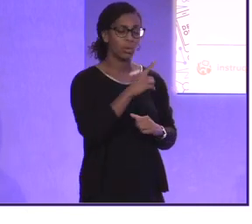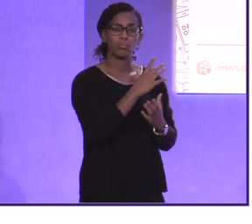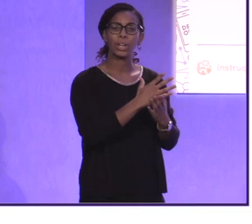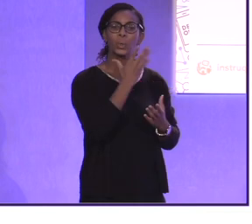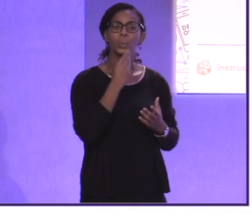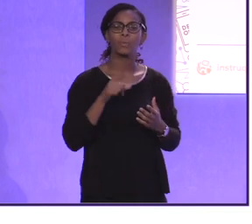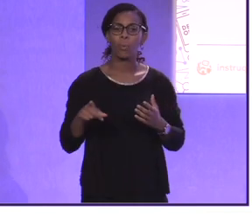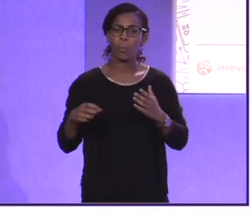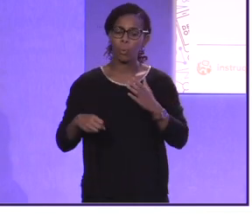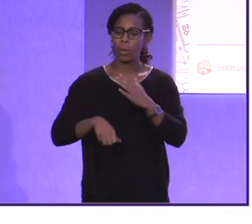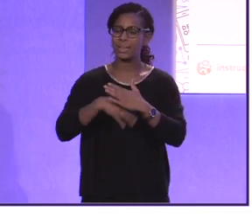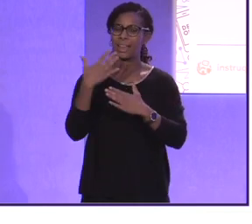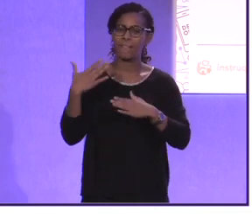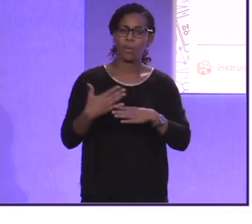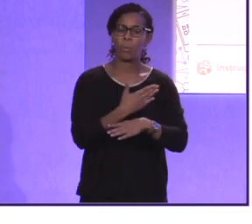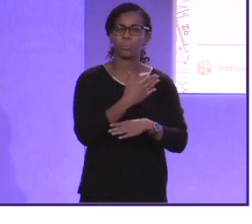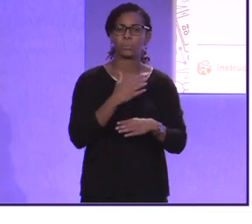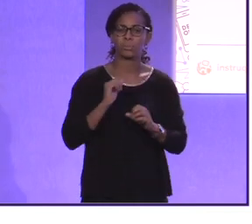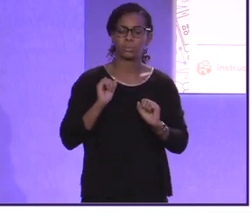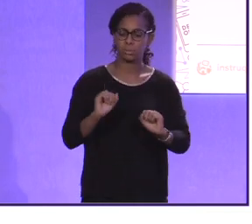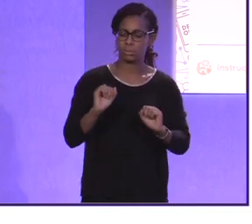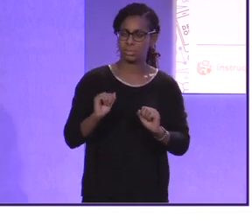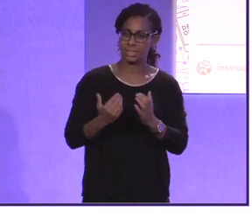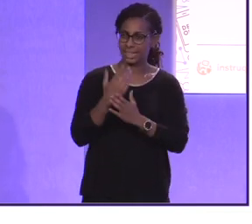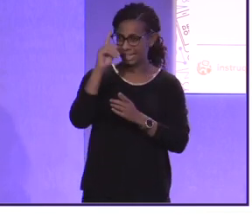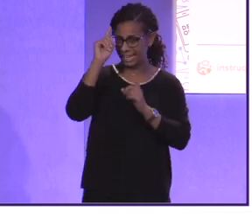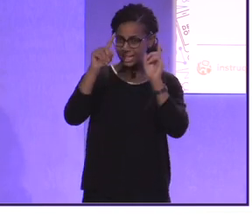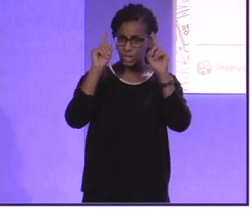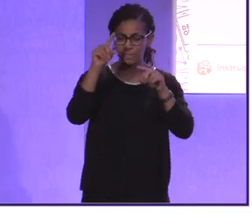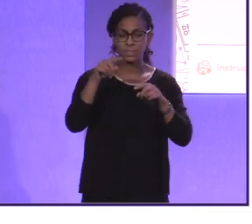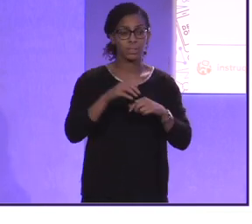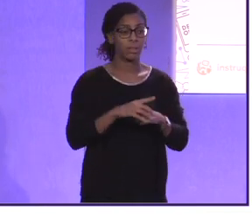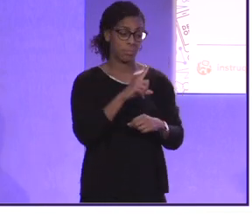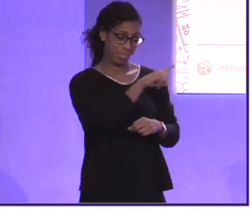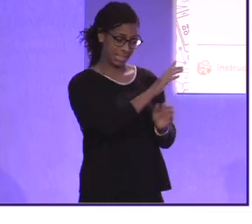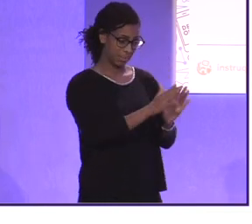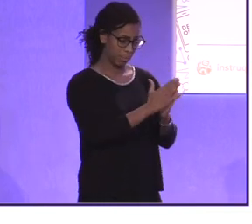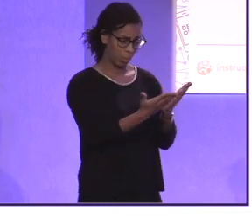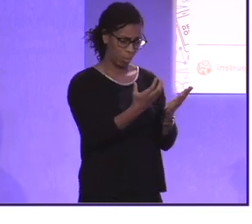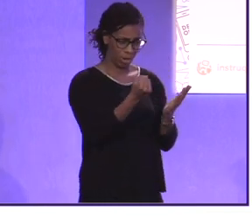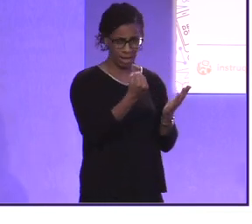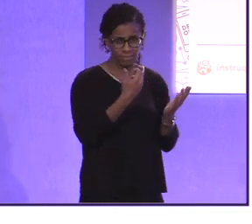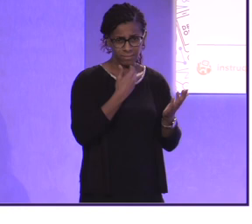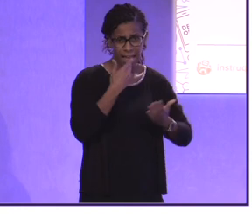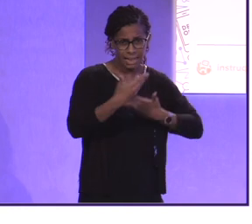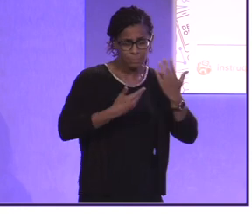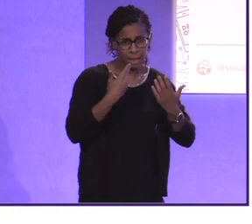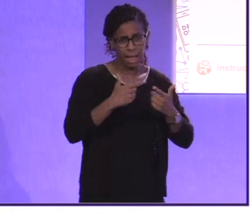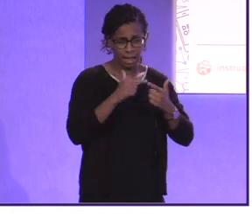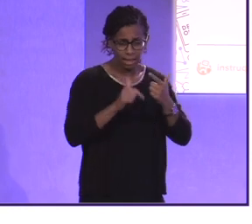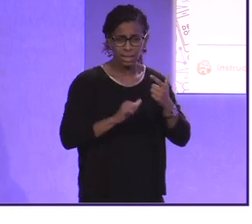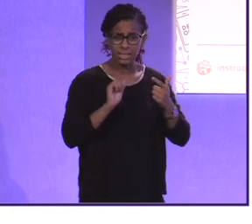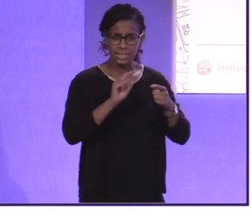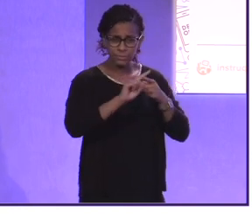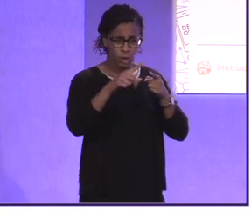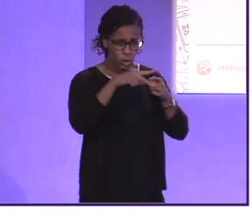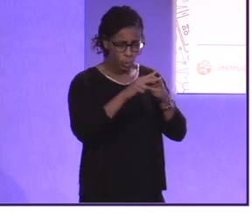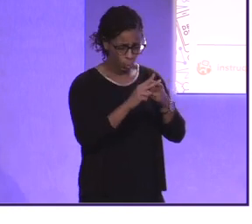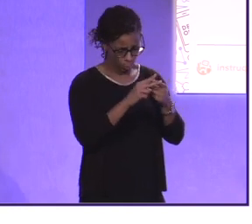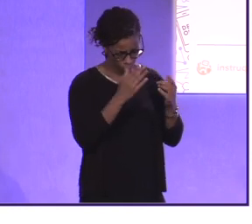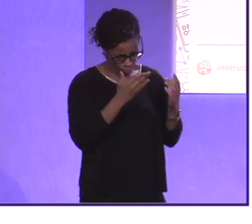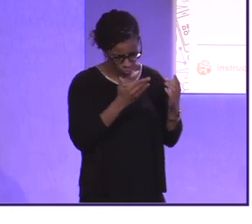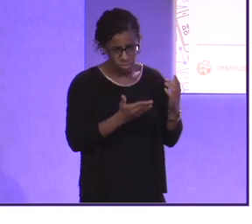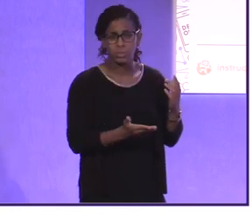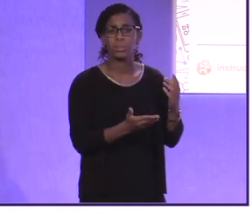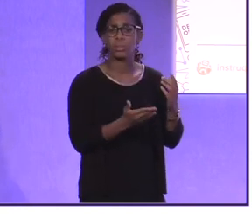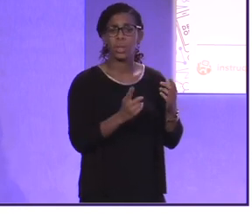DevOps-related initiatives. But this playbook has a lot of those tools explained, and we link off to